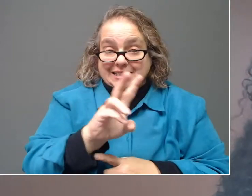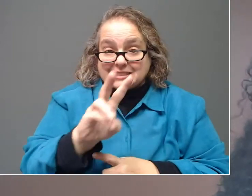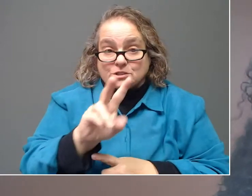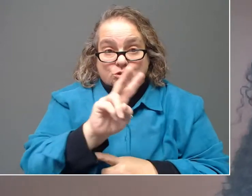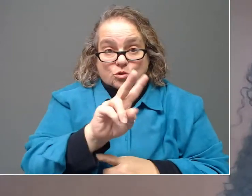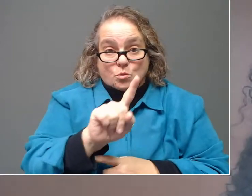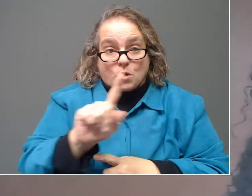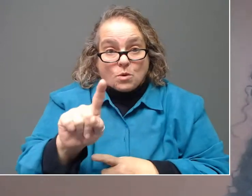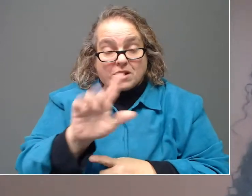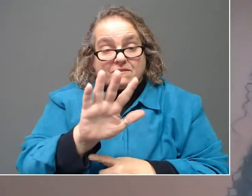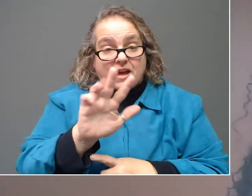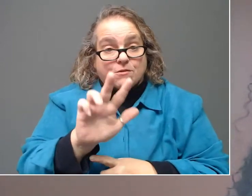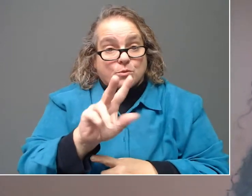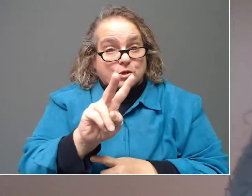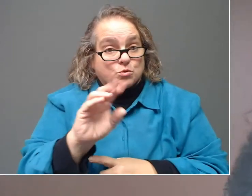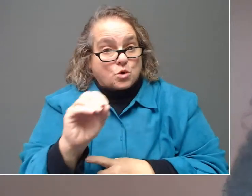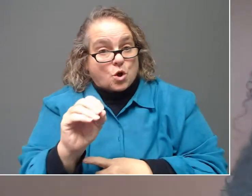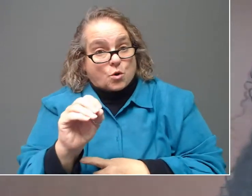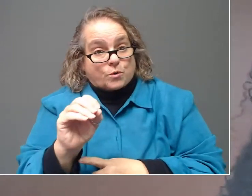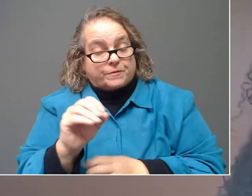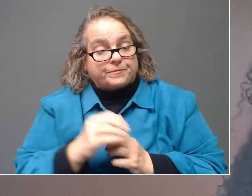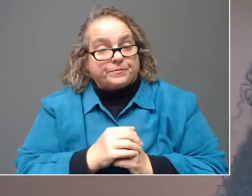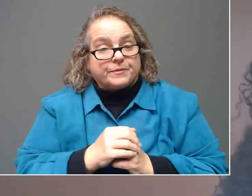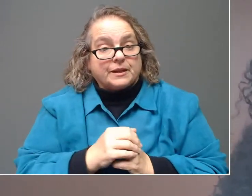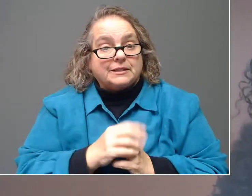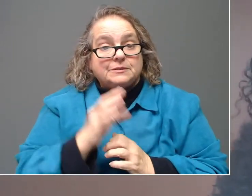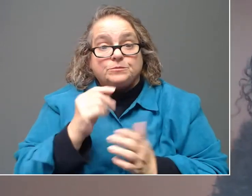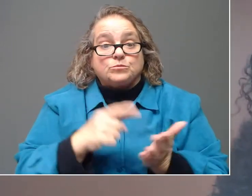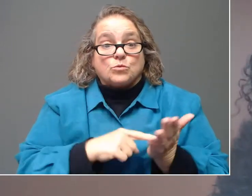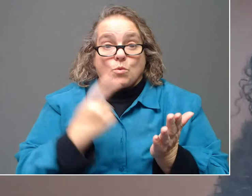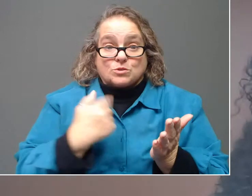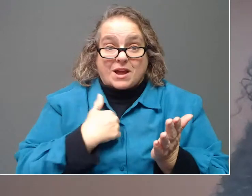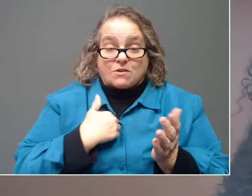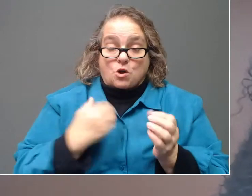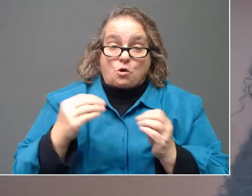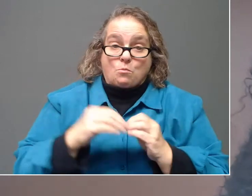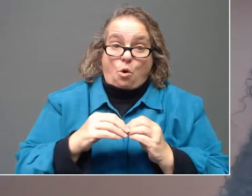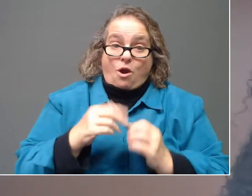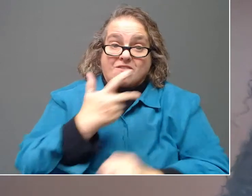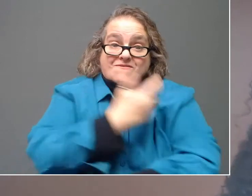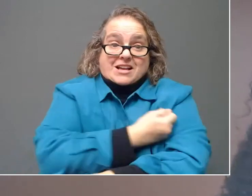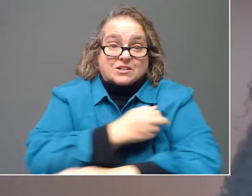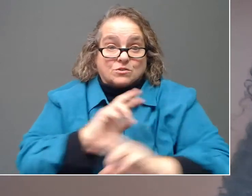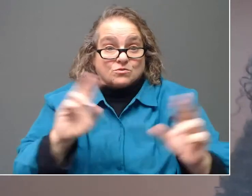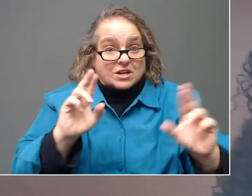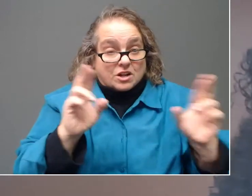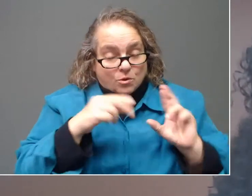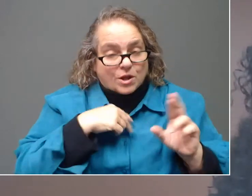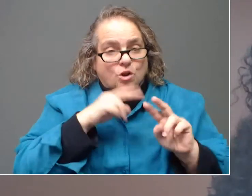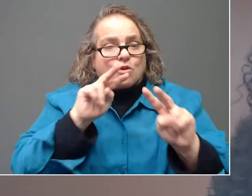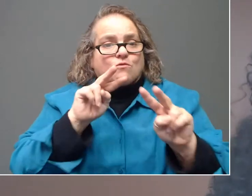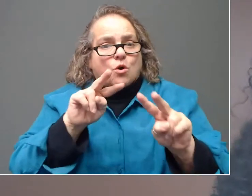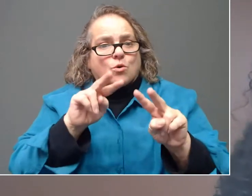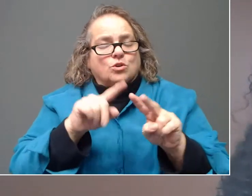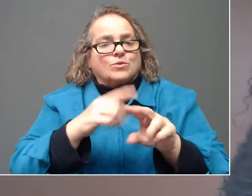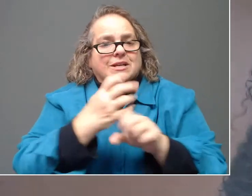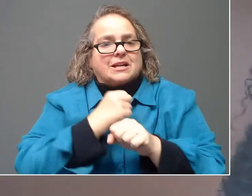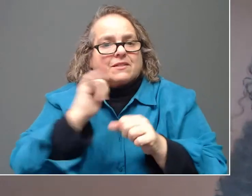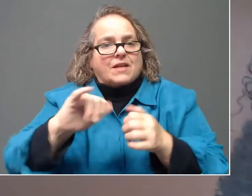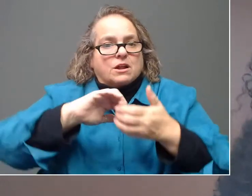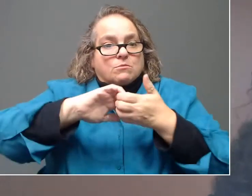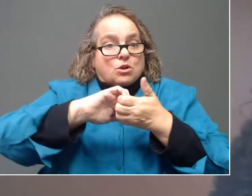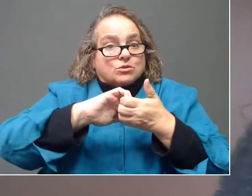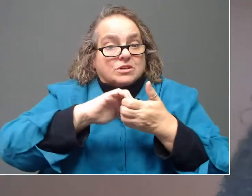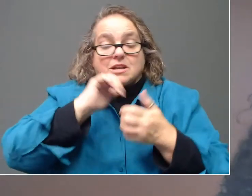1-866-211-5320. And once we have more vaccines available, as you said, we look forward to extending that partnership, not only in mass